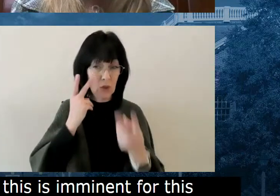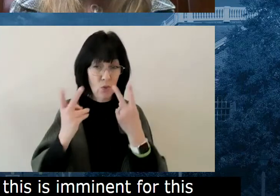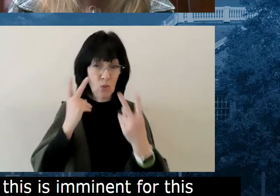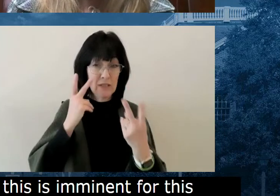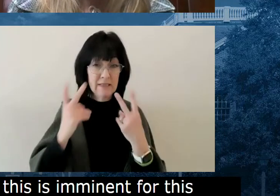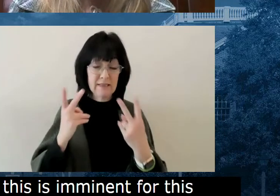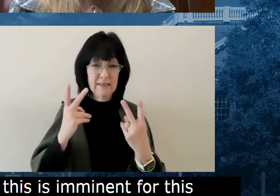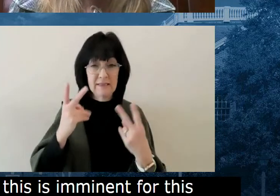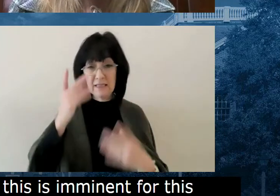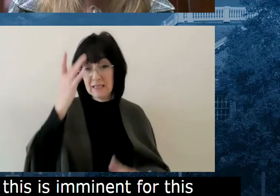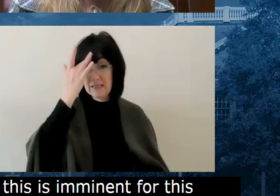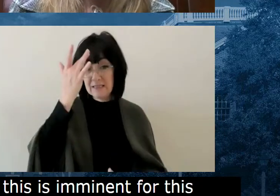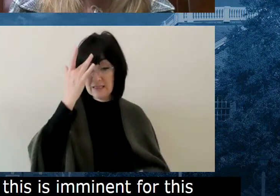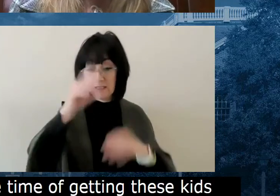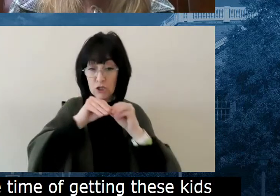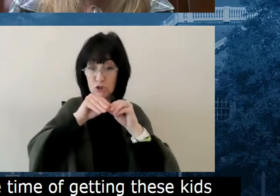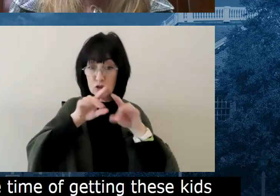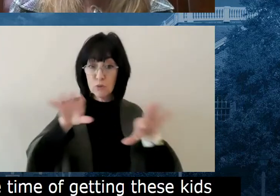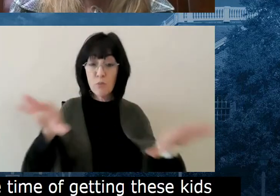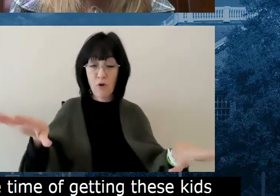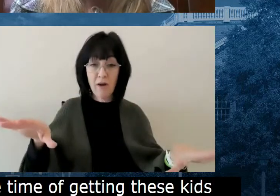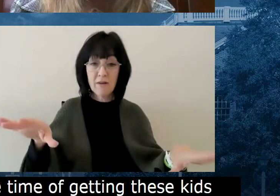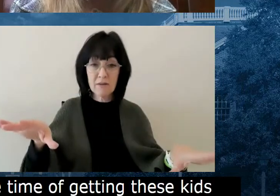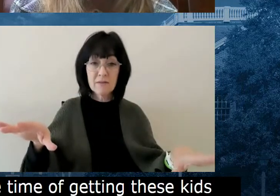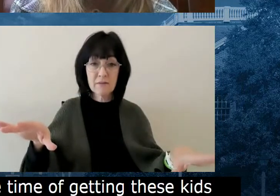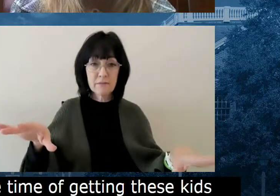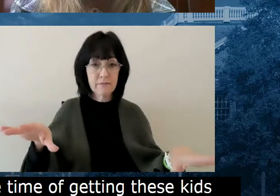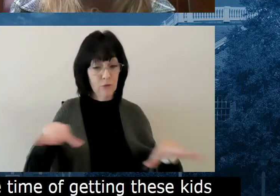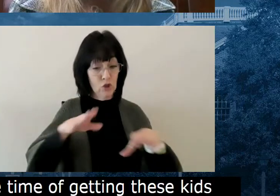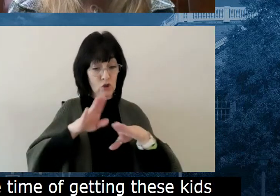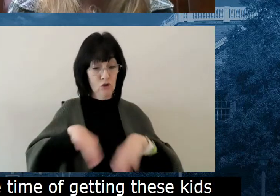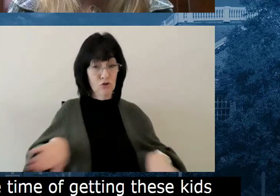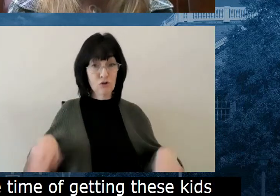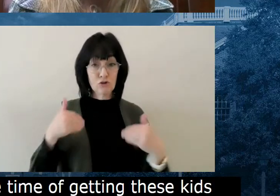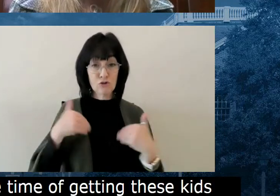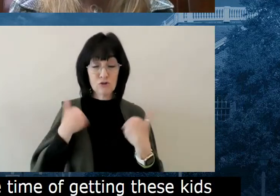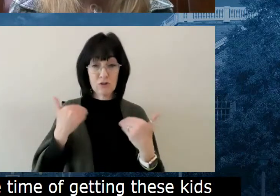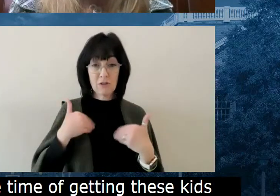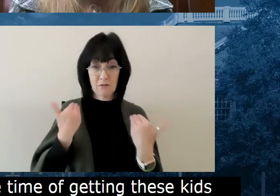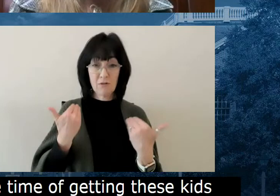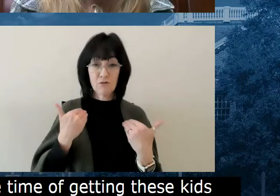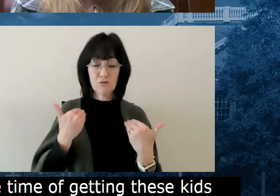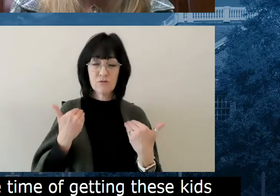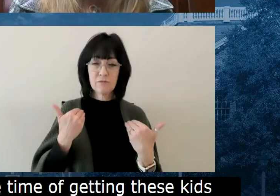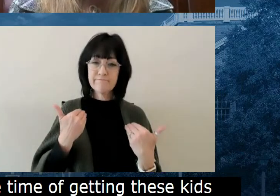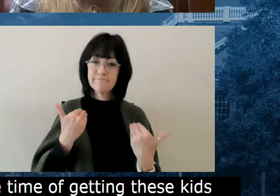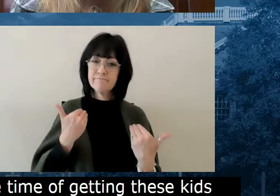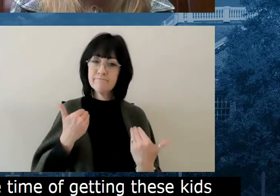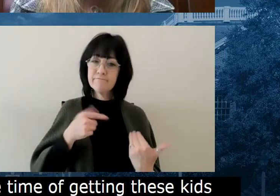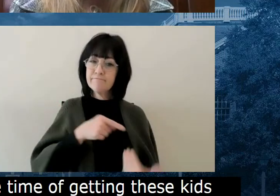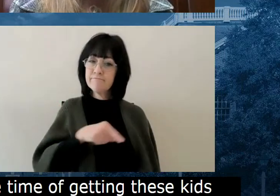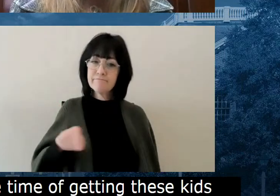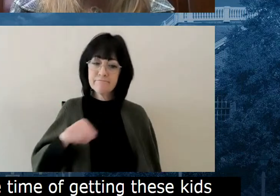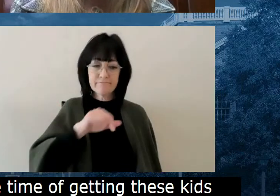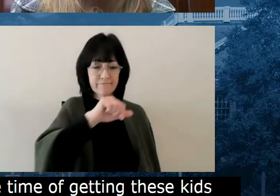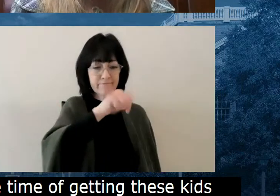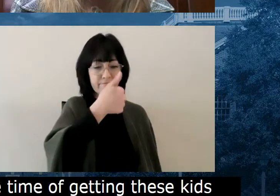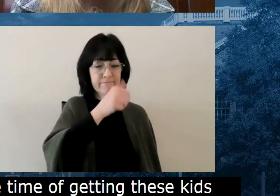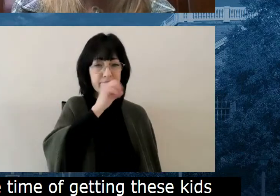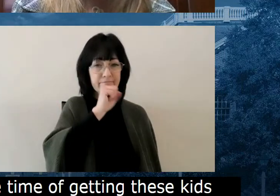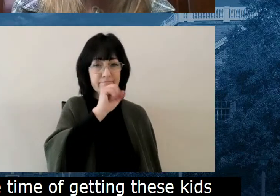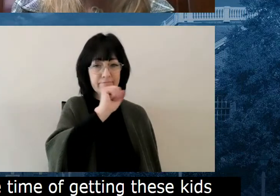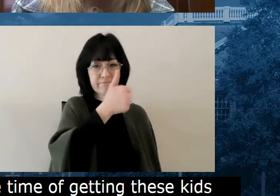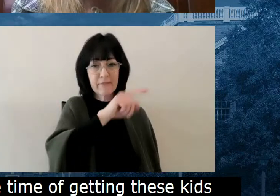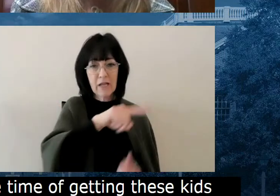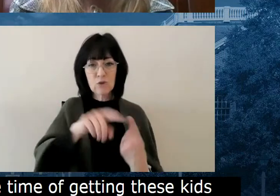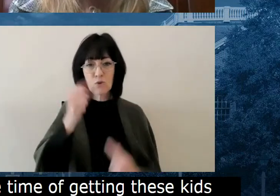spread, when it comes to the pediatric population, that 10 to 18-year-old population is